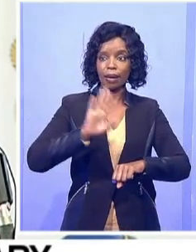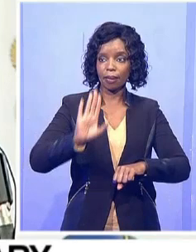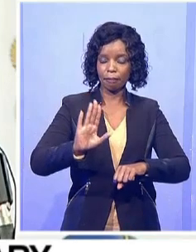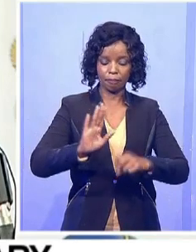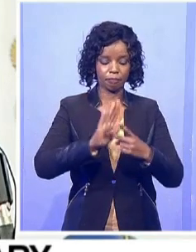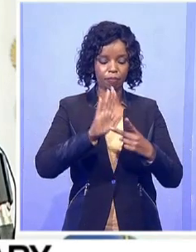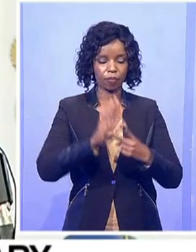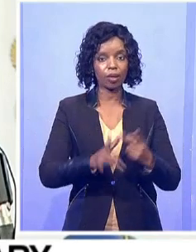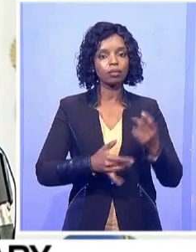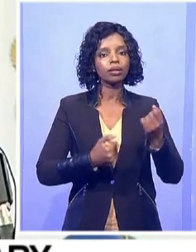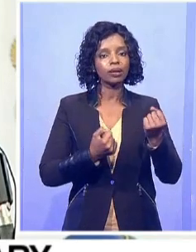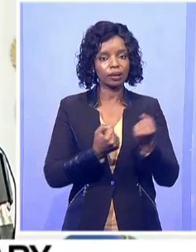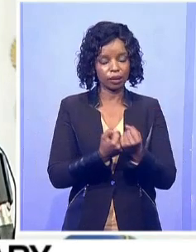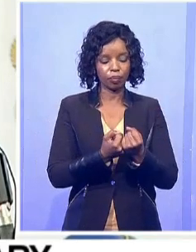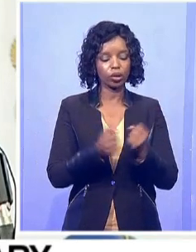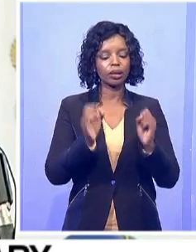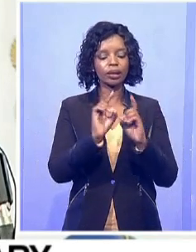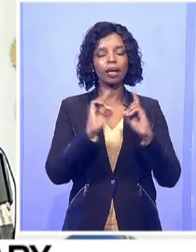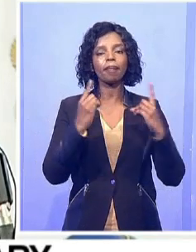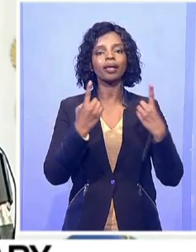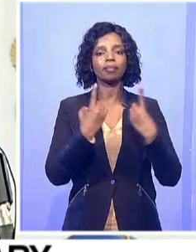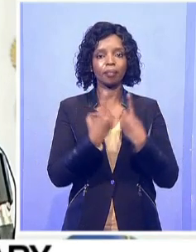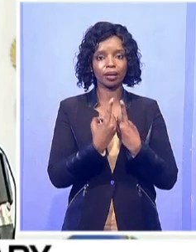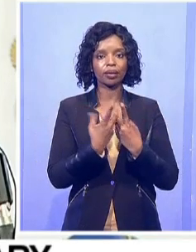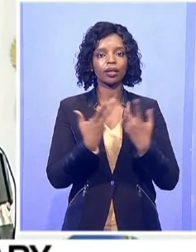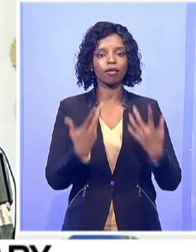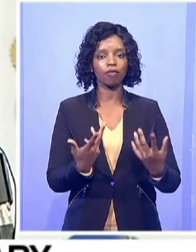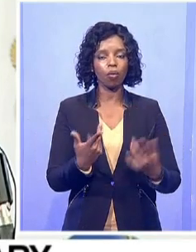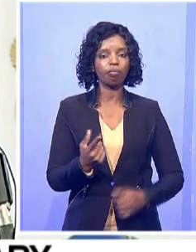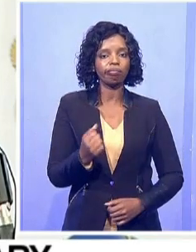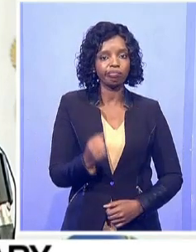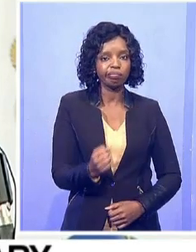of Military Veterans to get these challenges resolved.